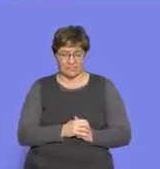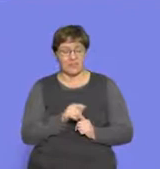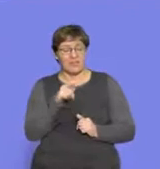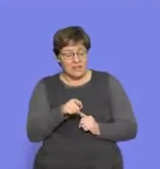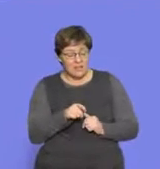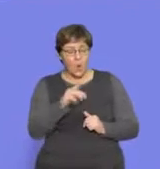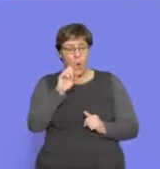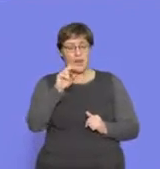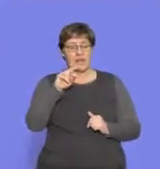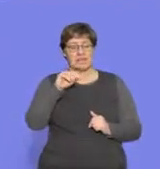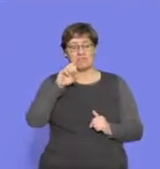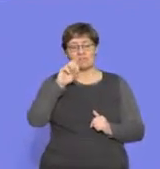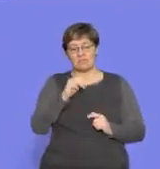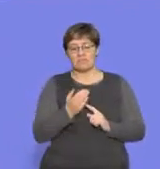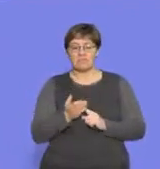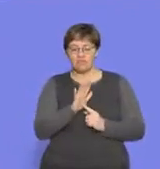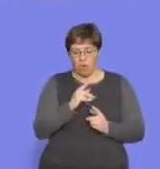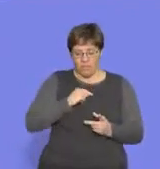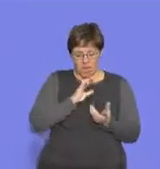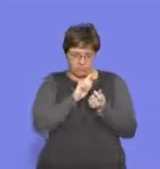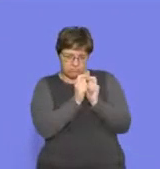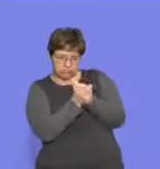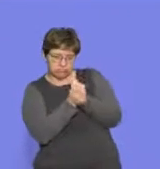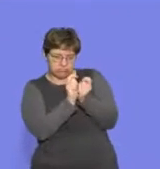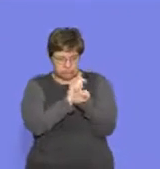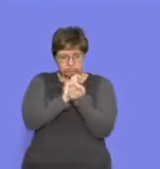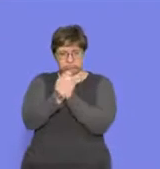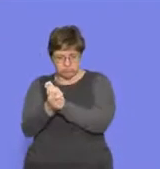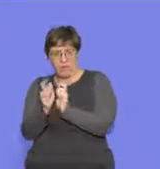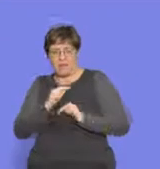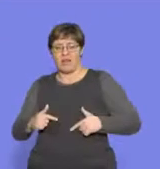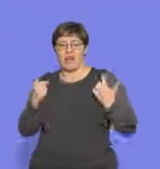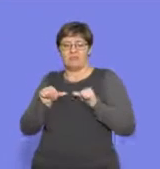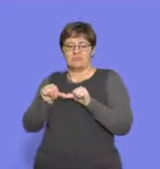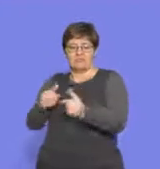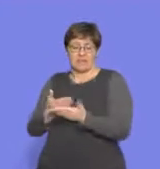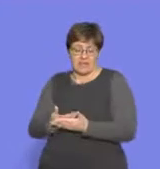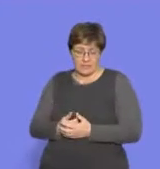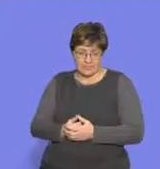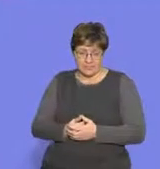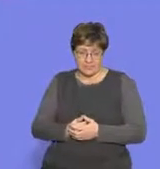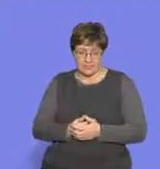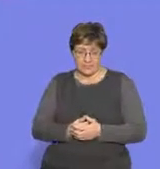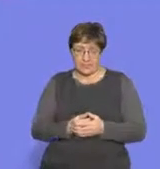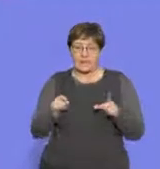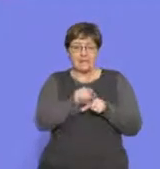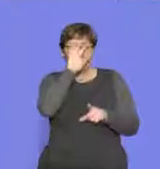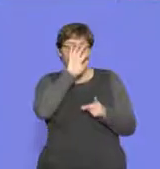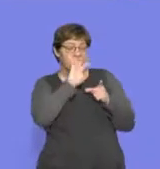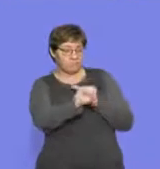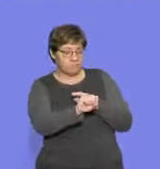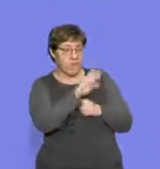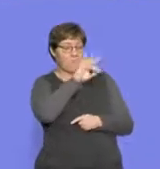in an ecosystem display adaptations for survival in that unique environment. It's also important that we recognize that